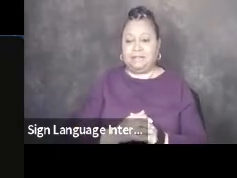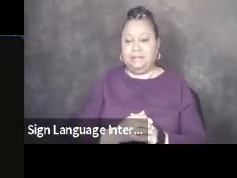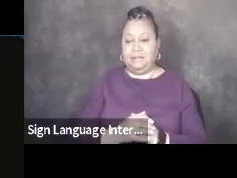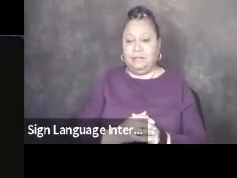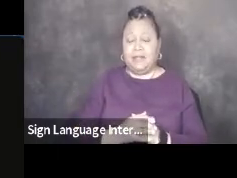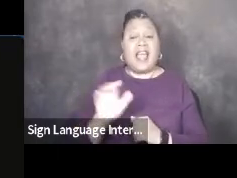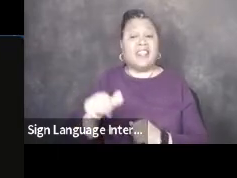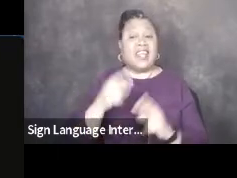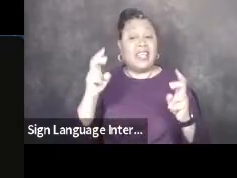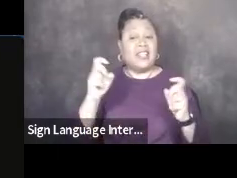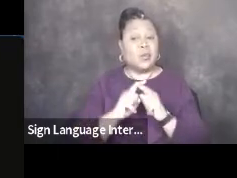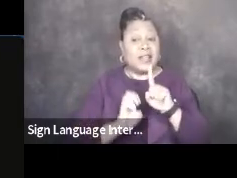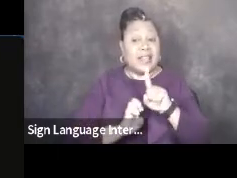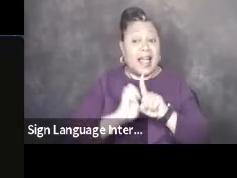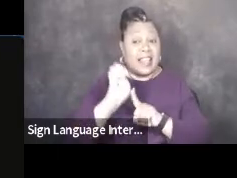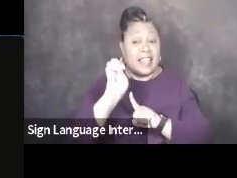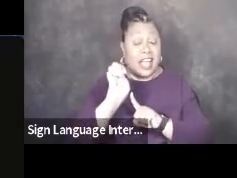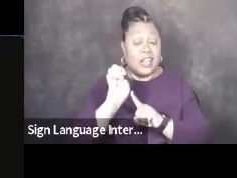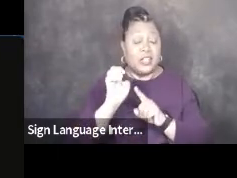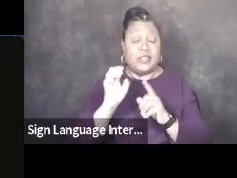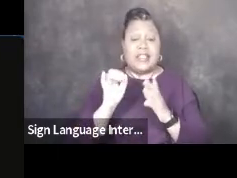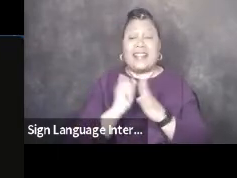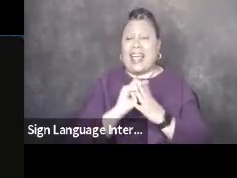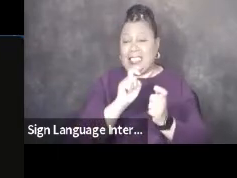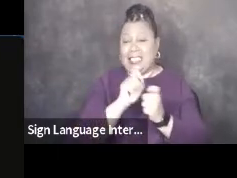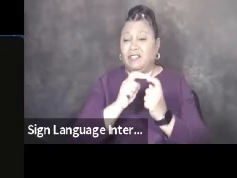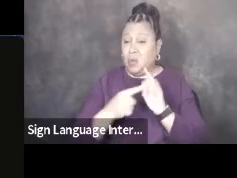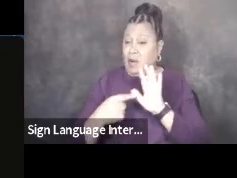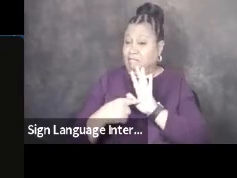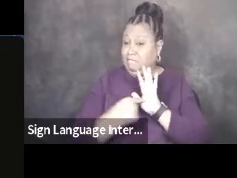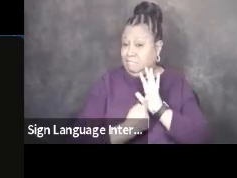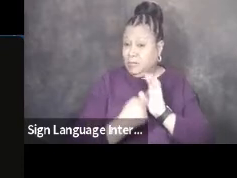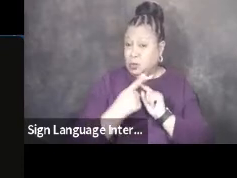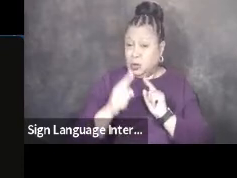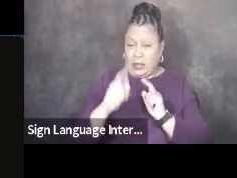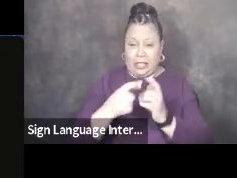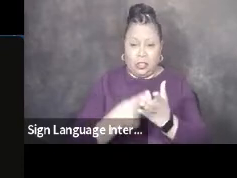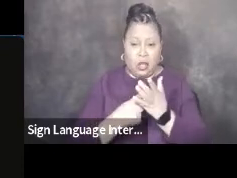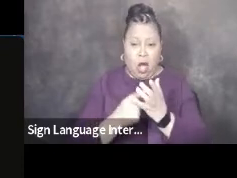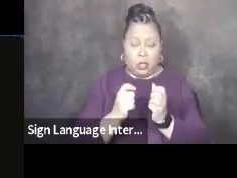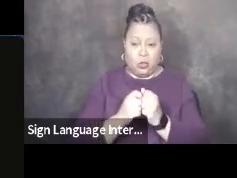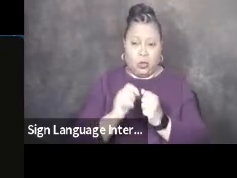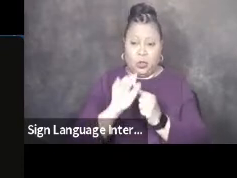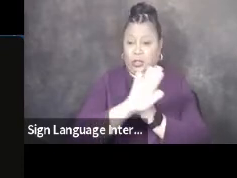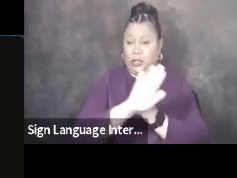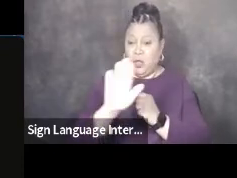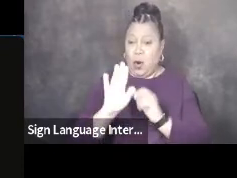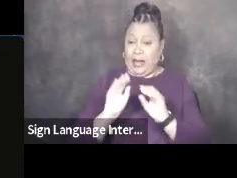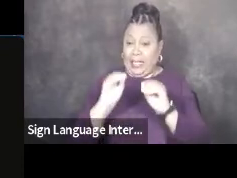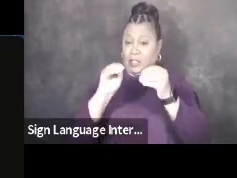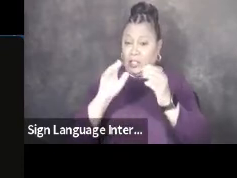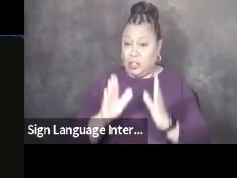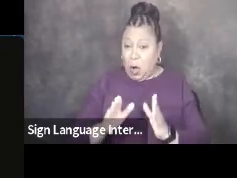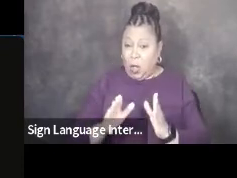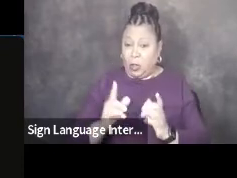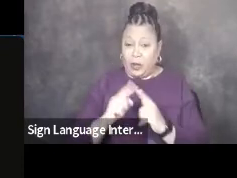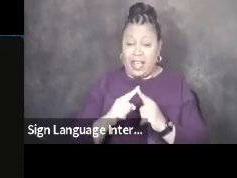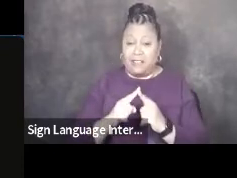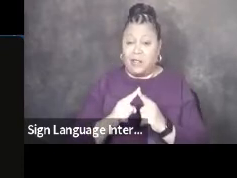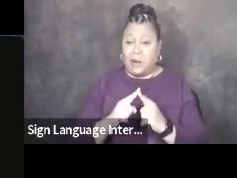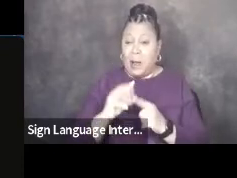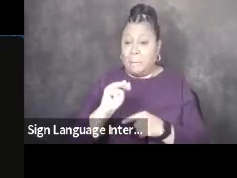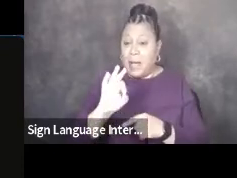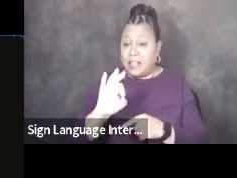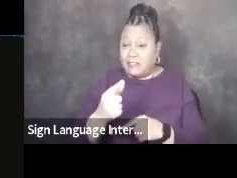The other issue with elevators that definitely want to point out to you, and you need to talk to your installer or your